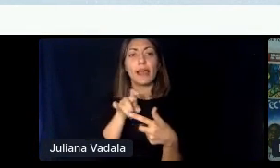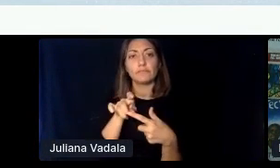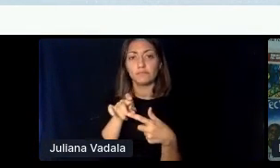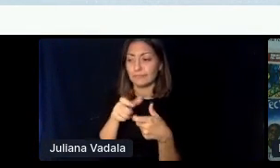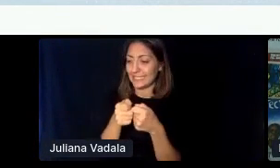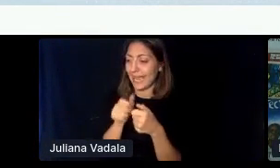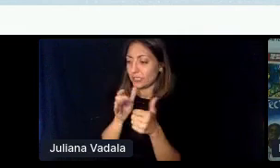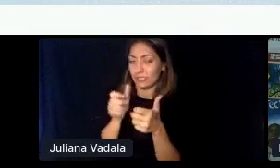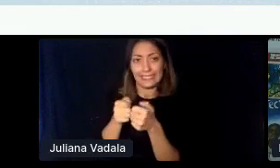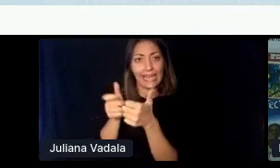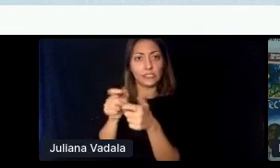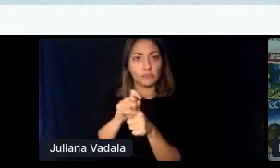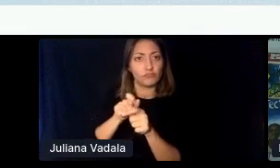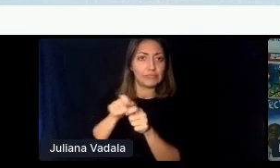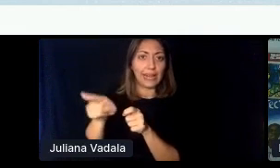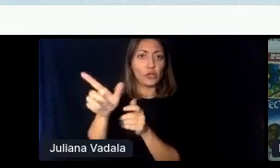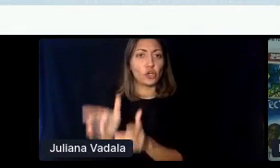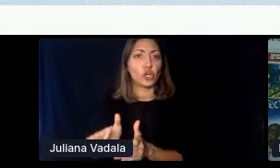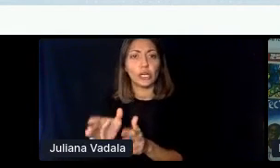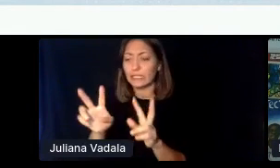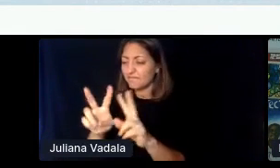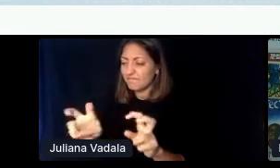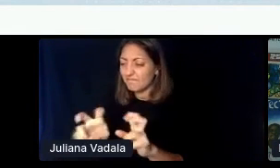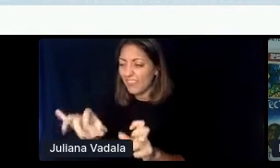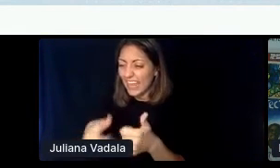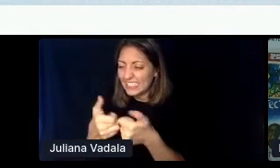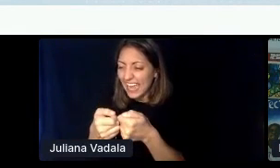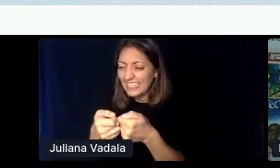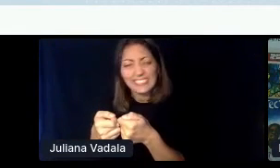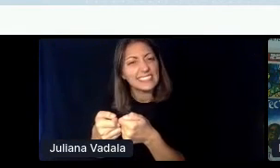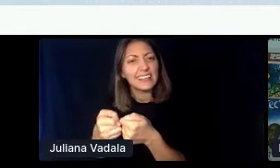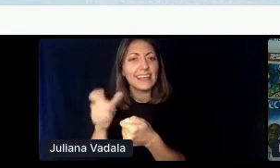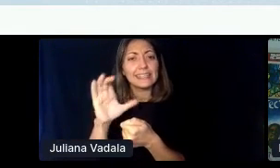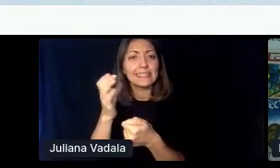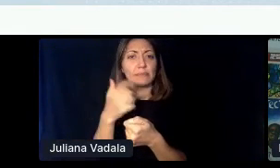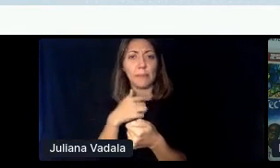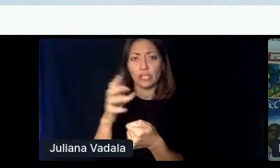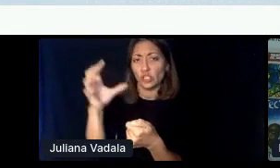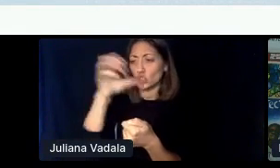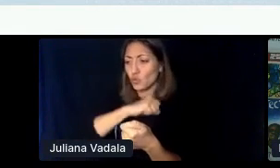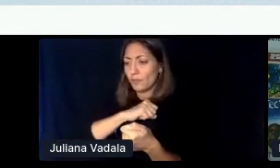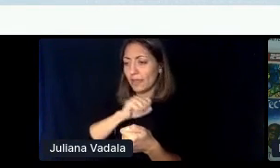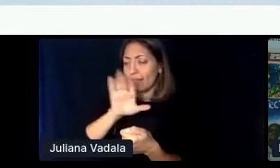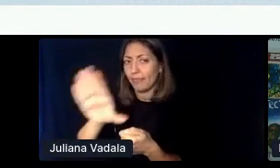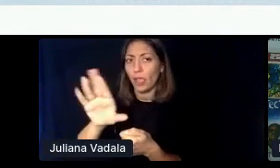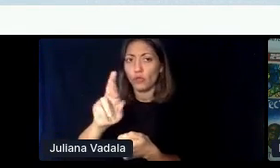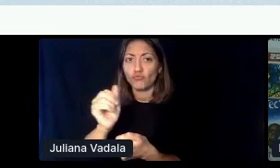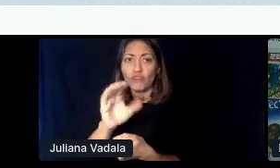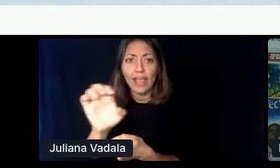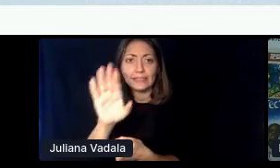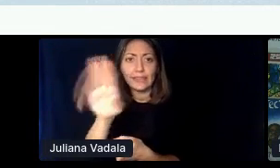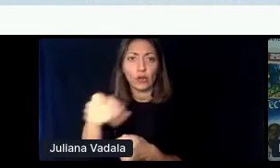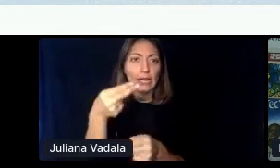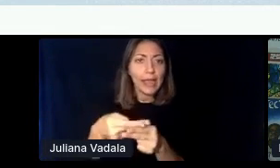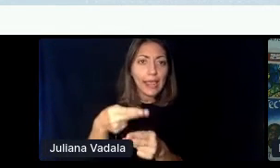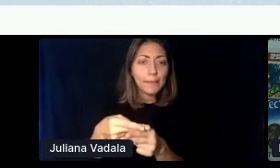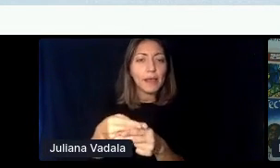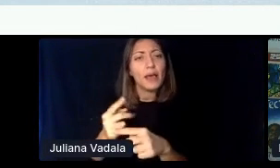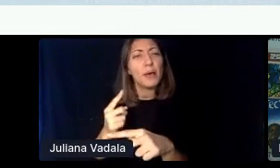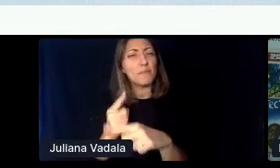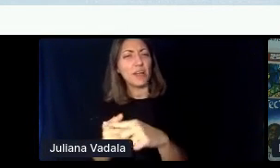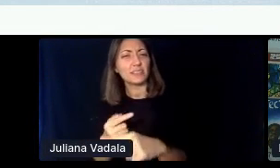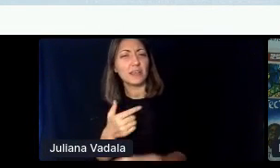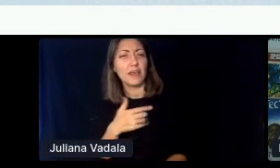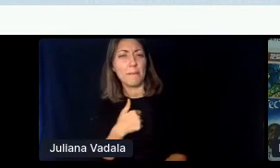enough information to make that read. And more importantly, if they're making assumptions about the person's race based on their name and location, that tone